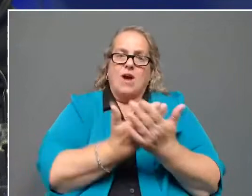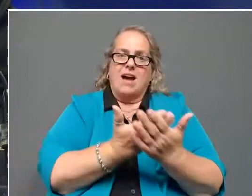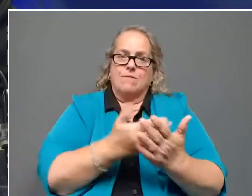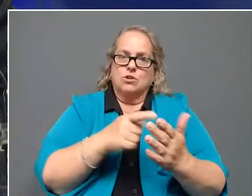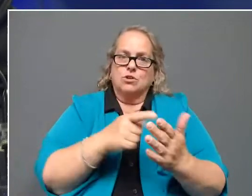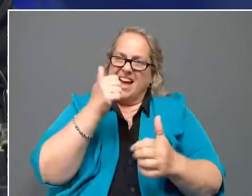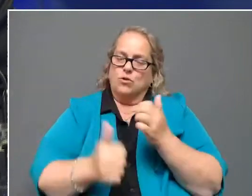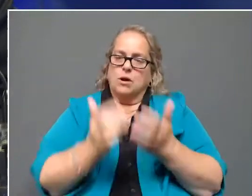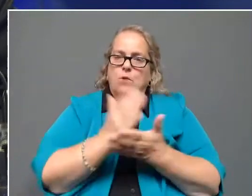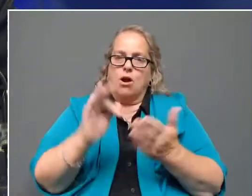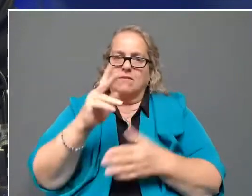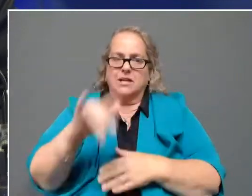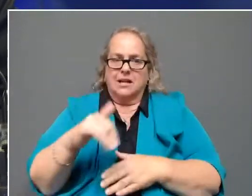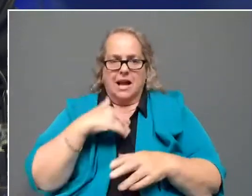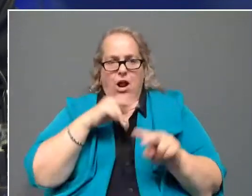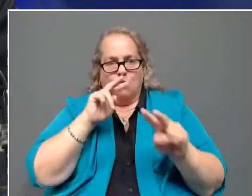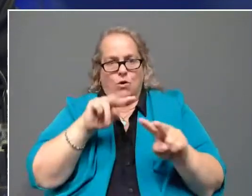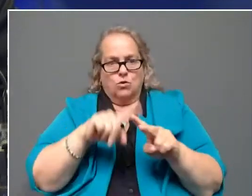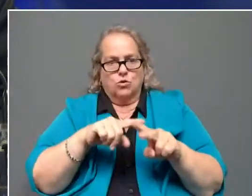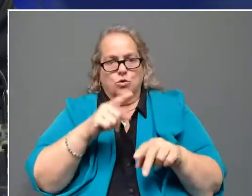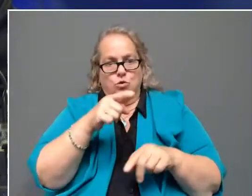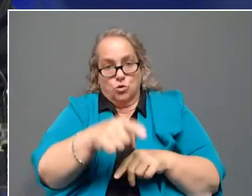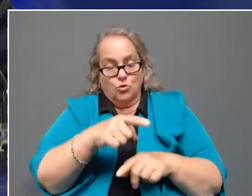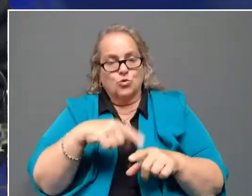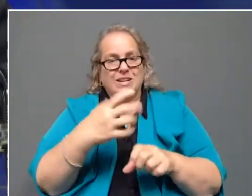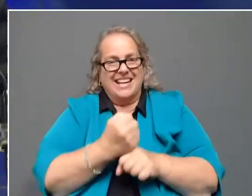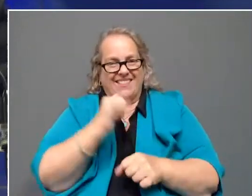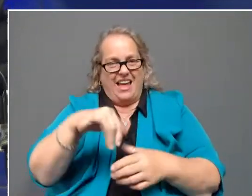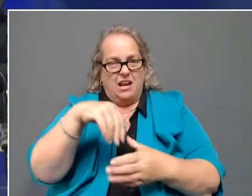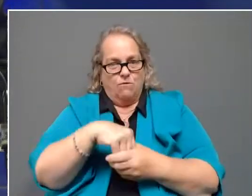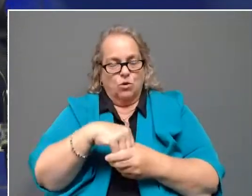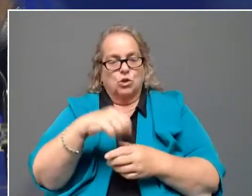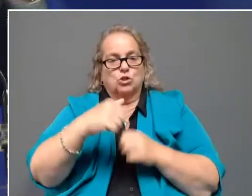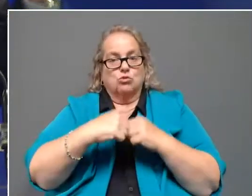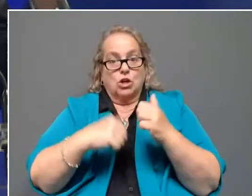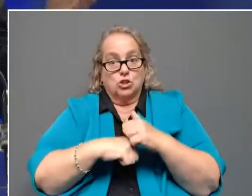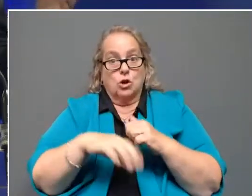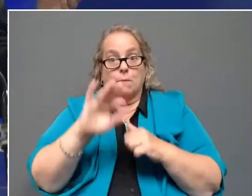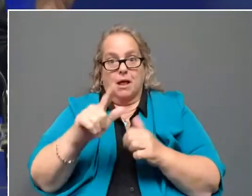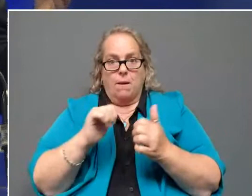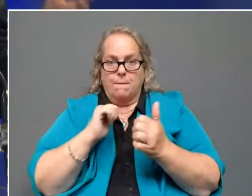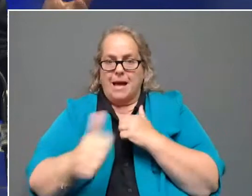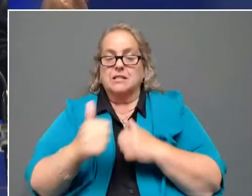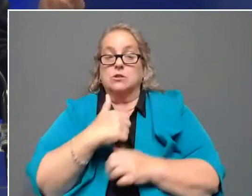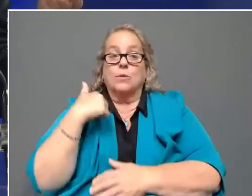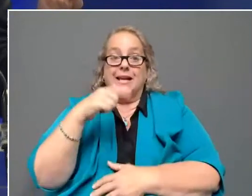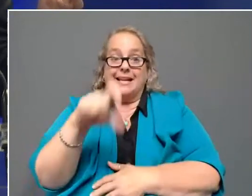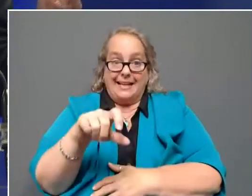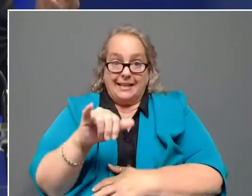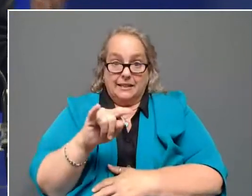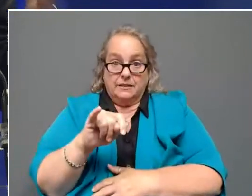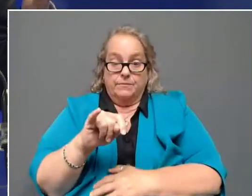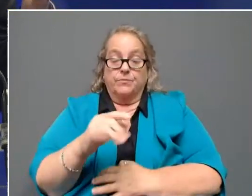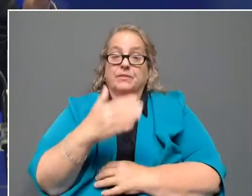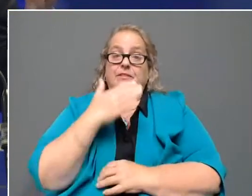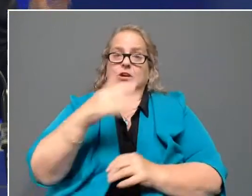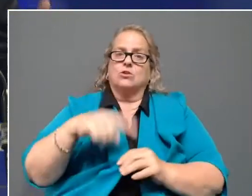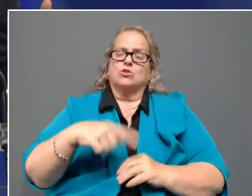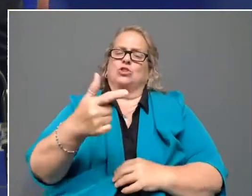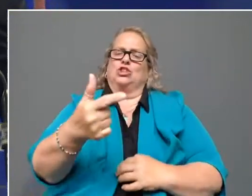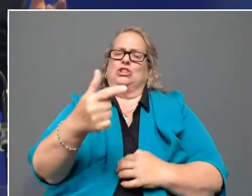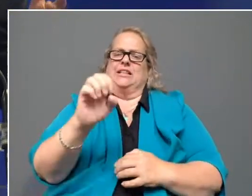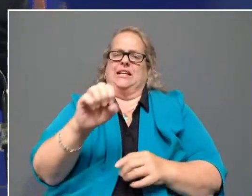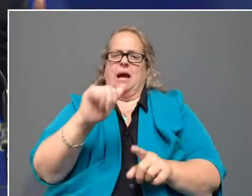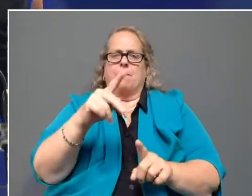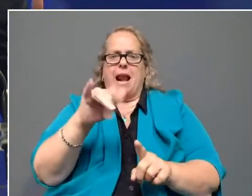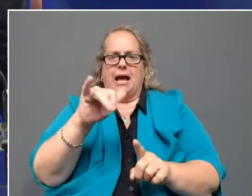get that infrastructure bill passed. We desperately need it. Thank you to GE Appliances, an